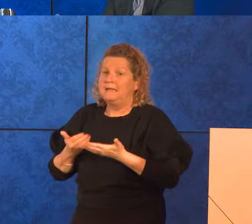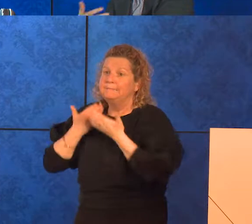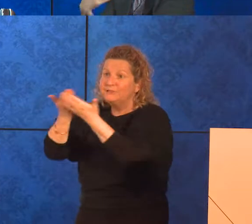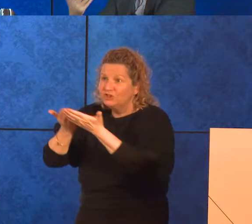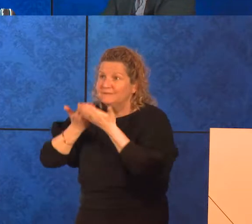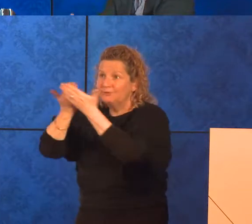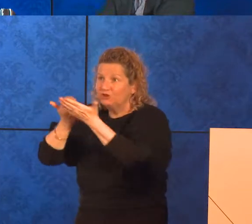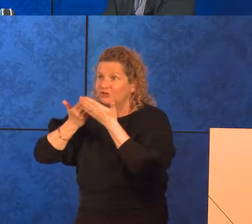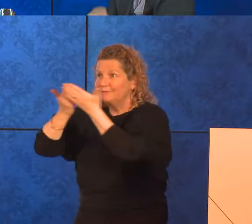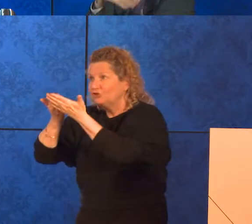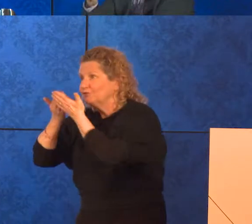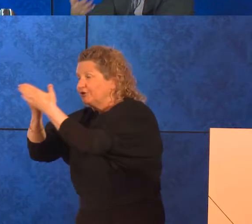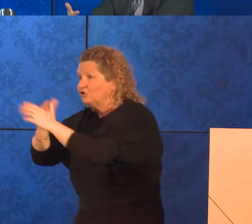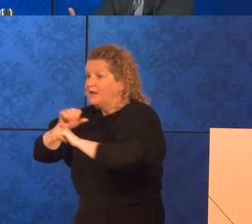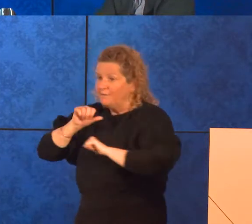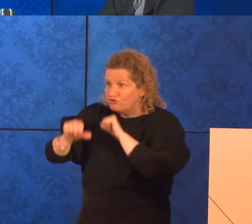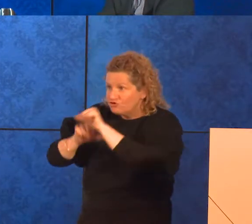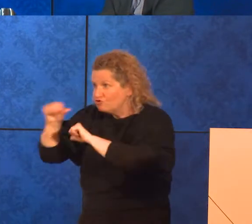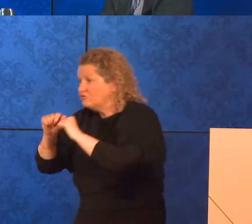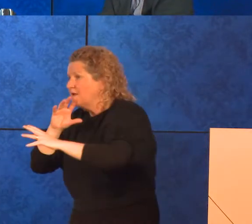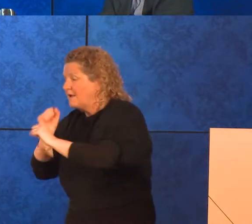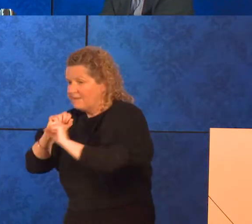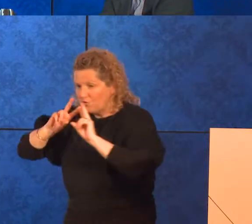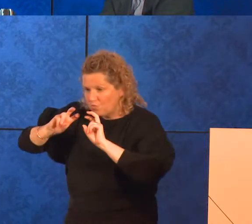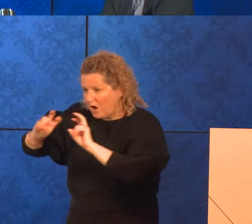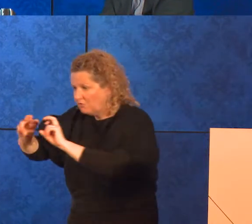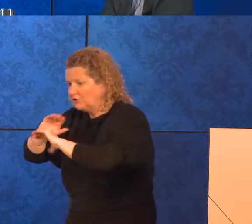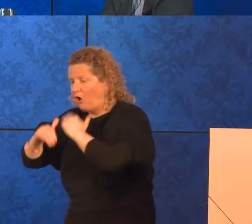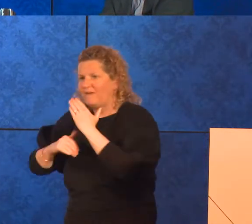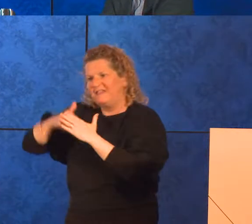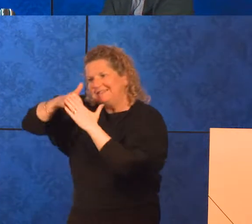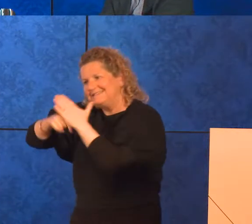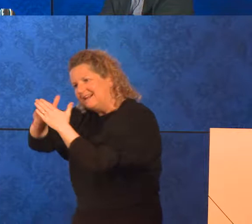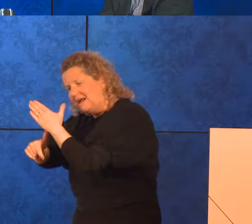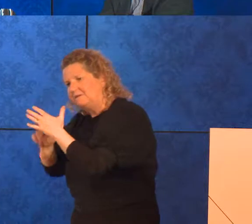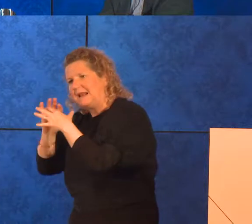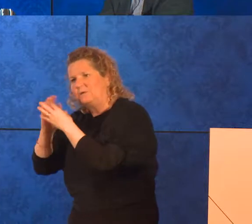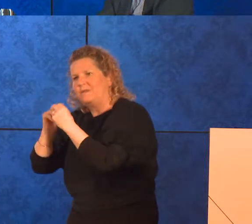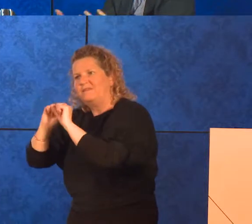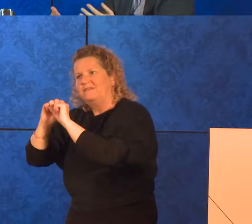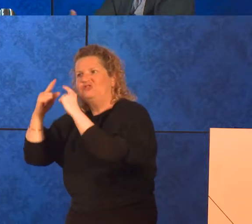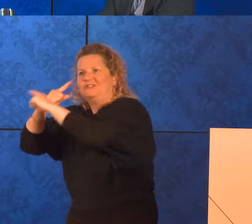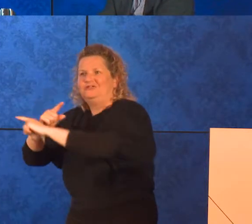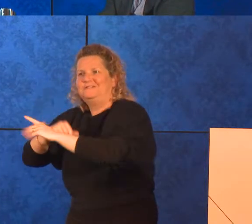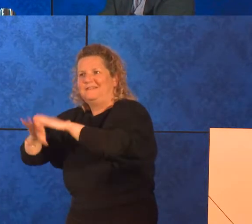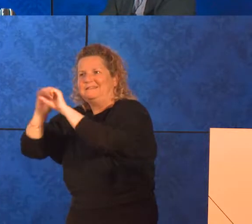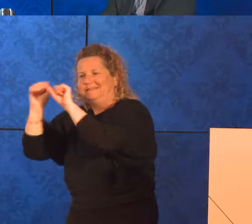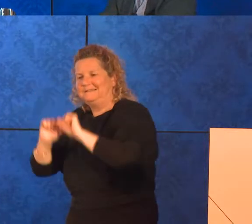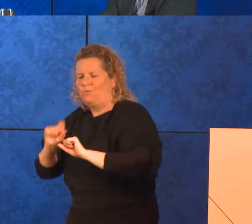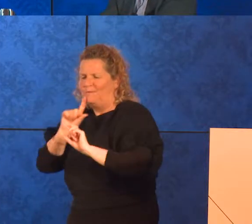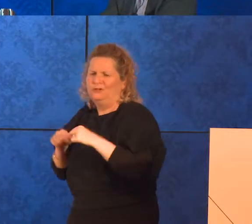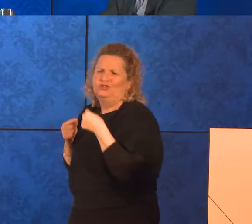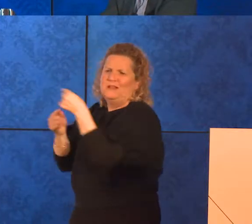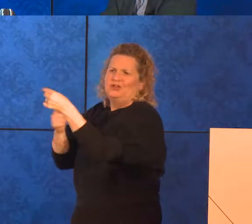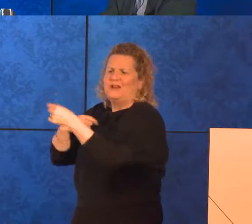and processes with government inquiries about the details of particular legal changes, it's going to be a real challenge,